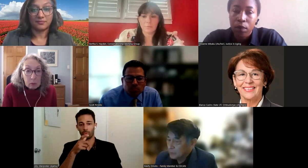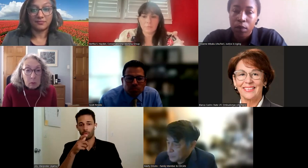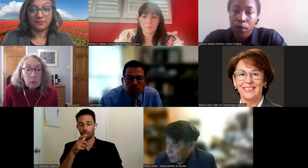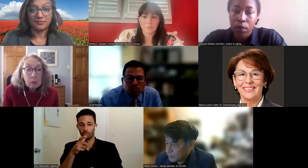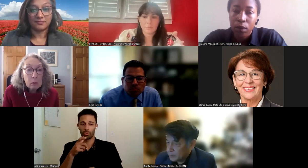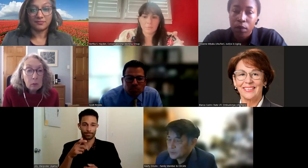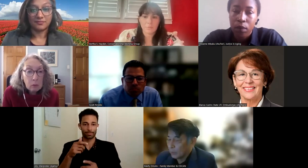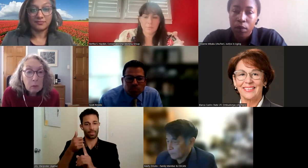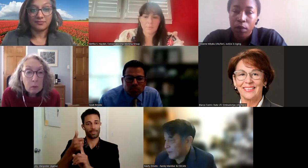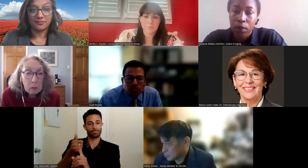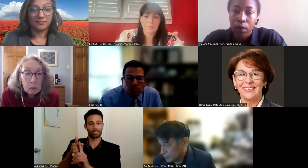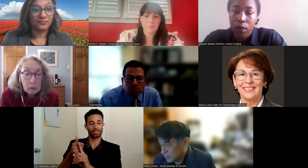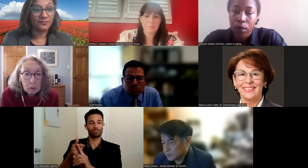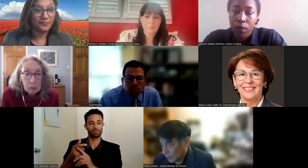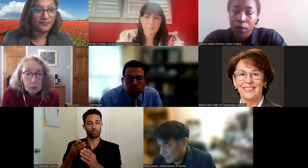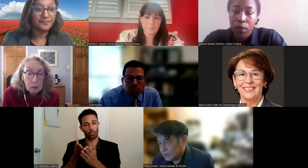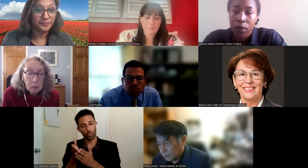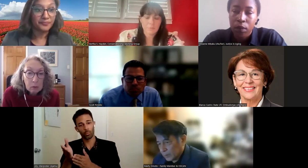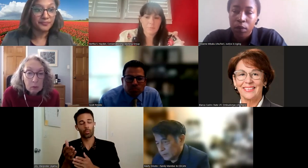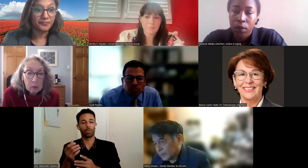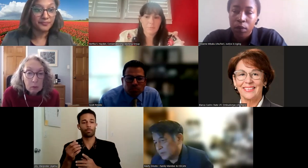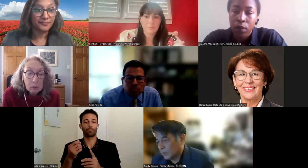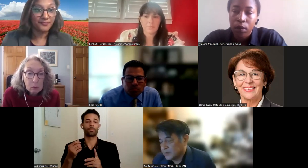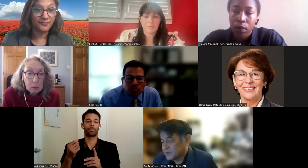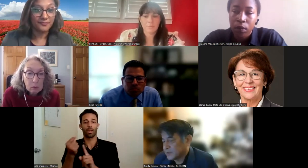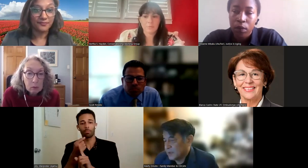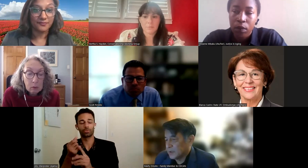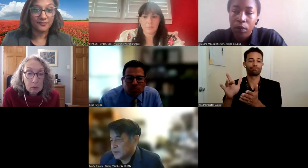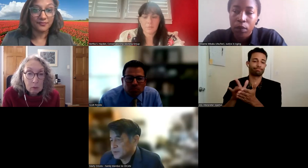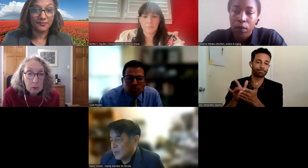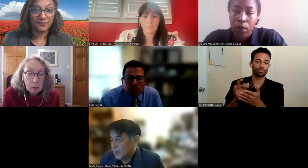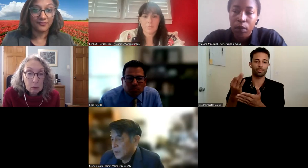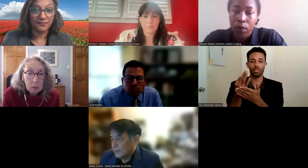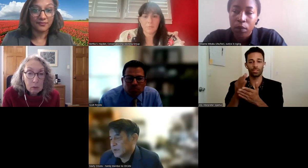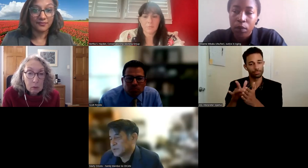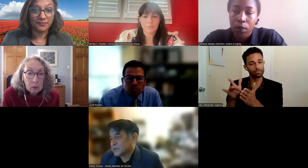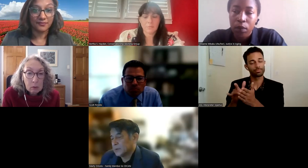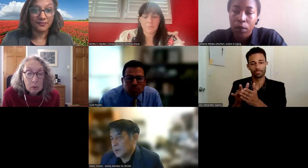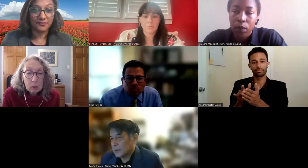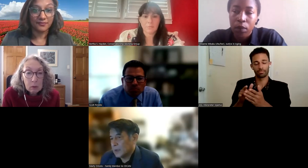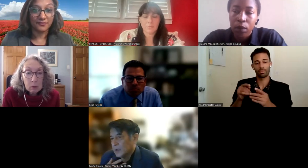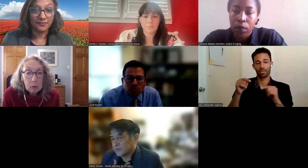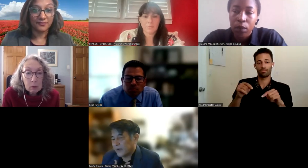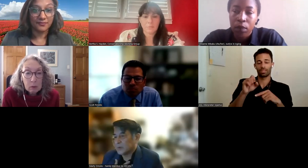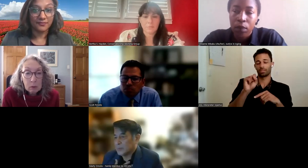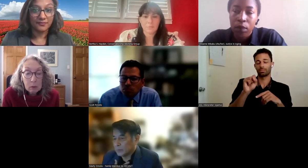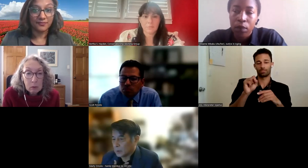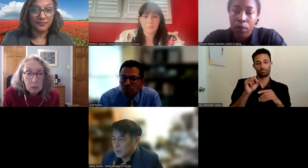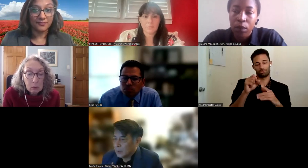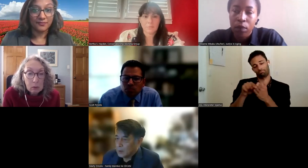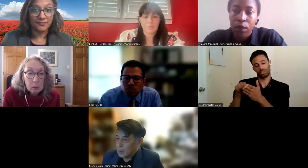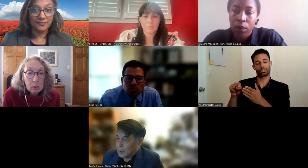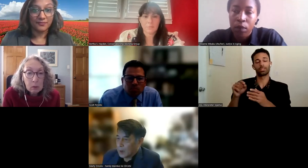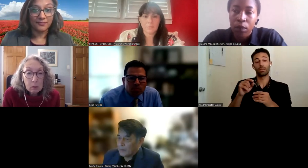subjected to abuse or financial abuse or any, you know, any one of these case studies, because as a family